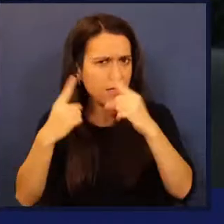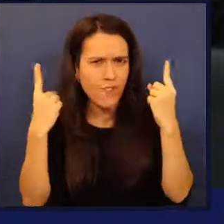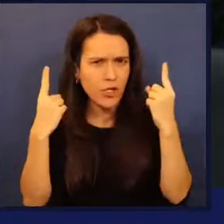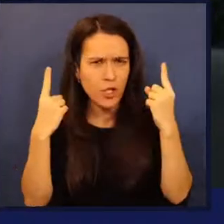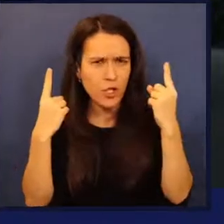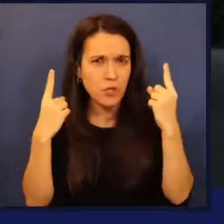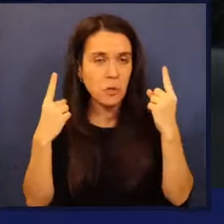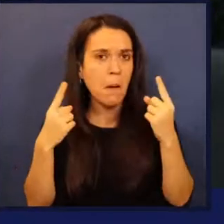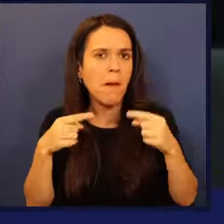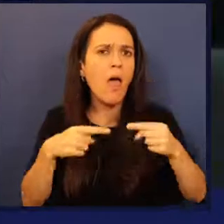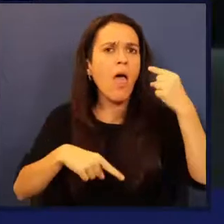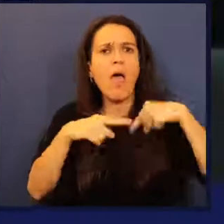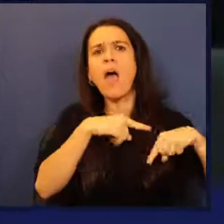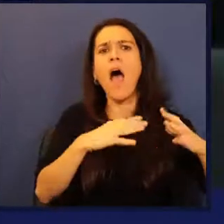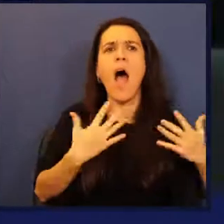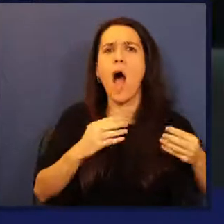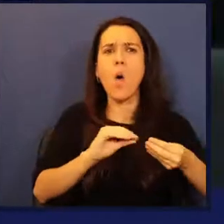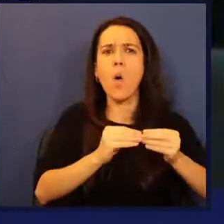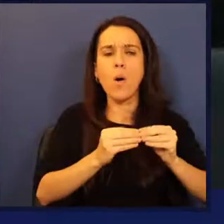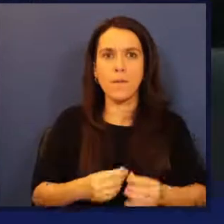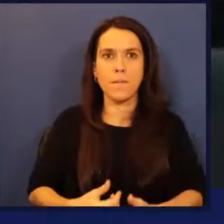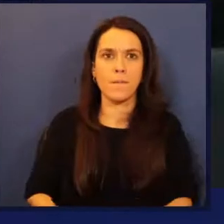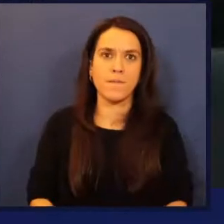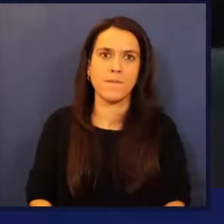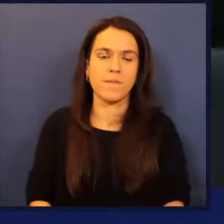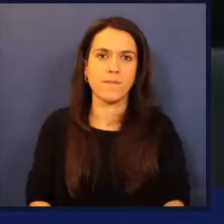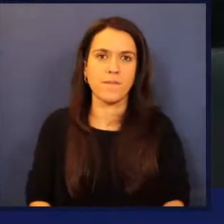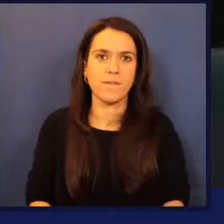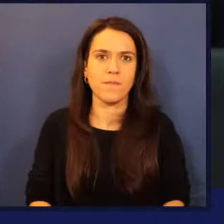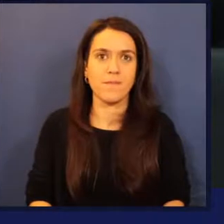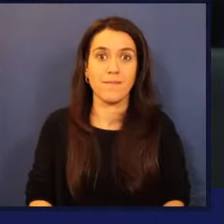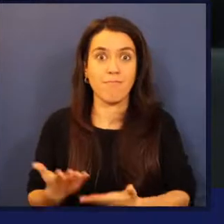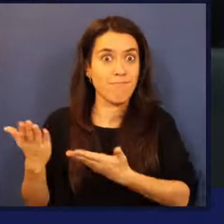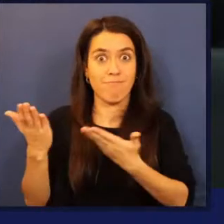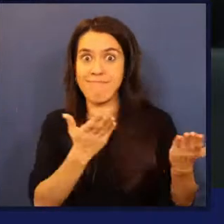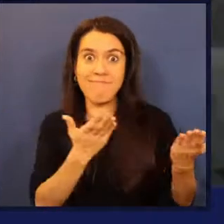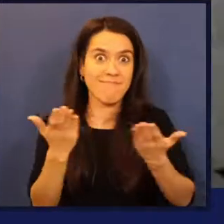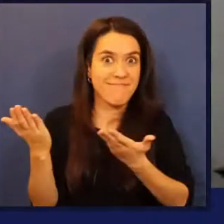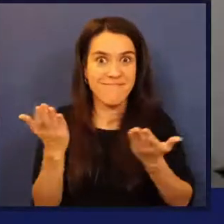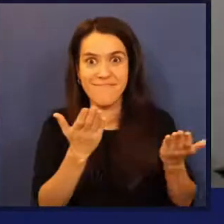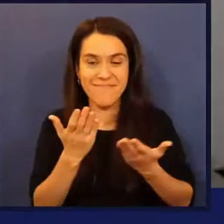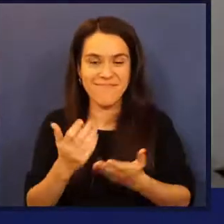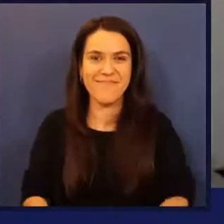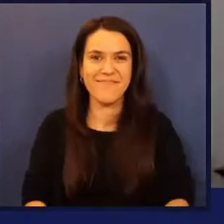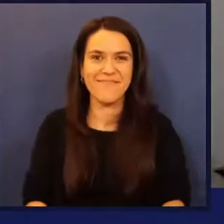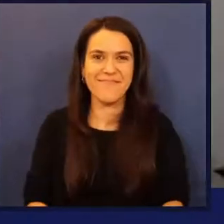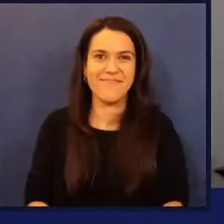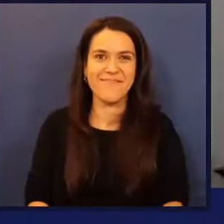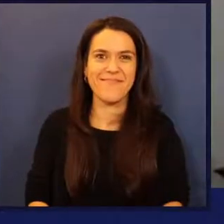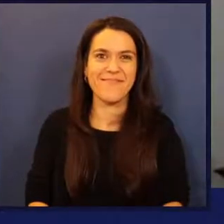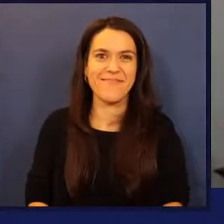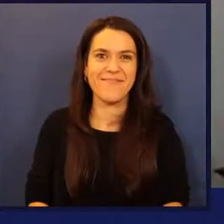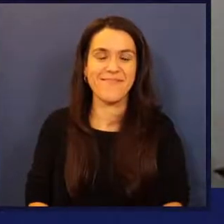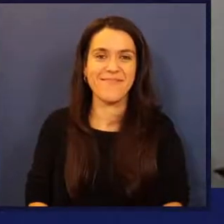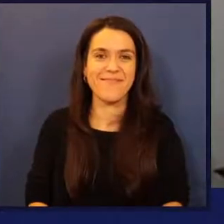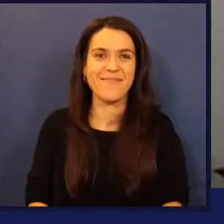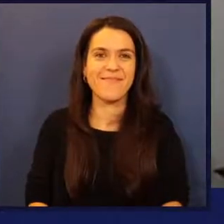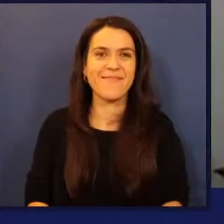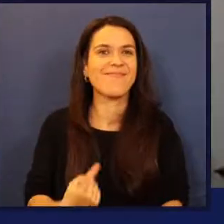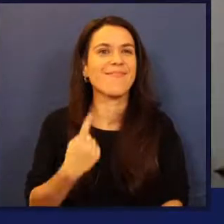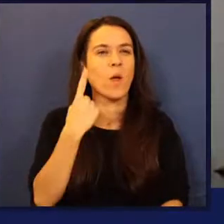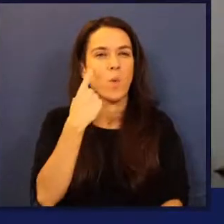Well, yeah. Go ahead, Seth. No, please, you, Noelle. I was just going to say that one thing I always try to